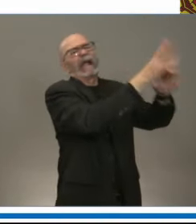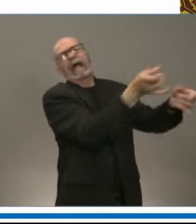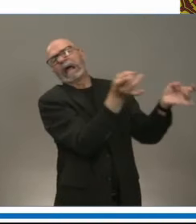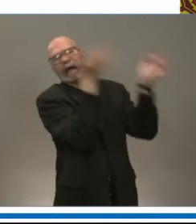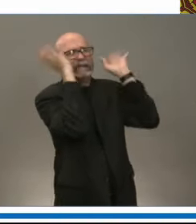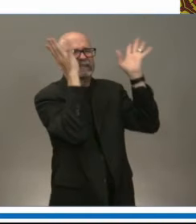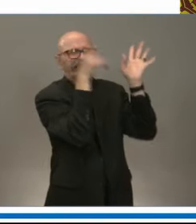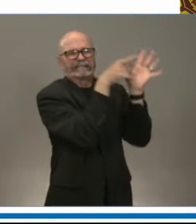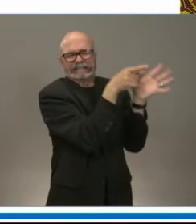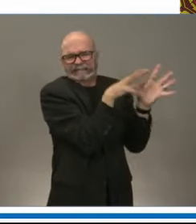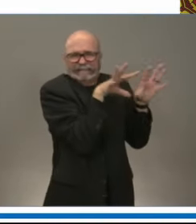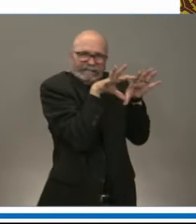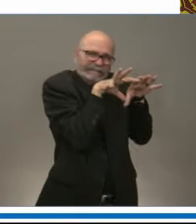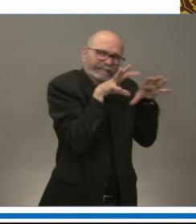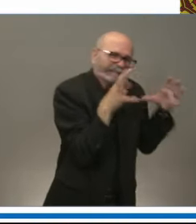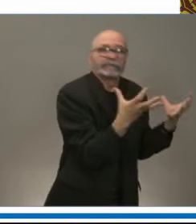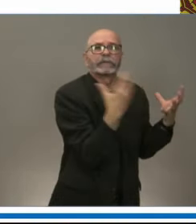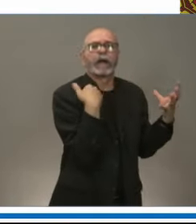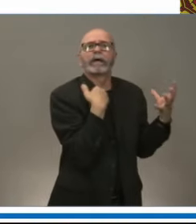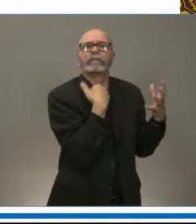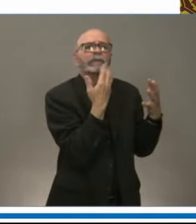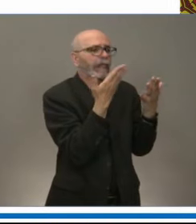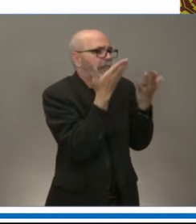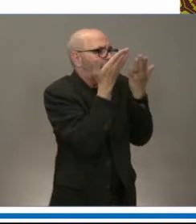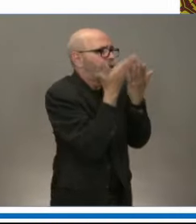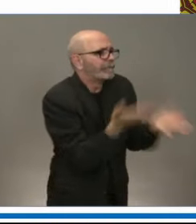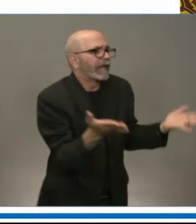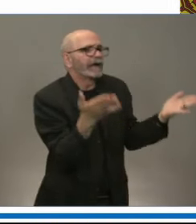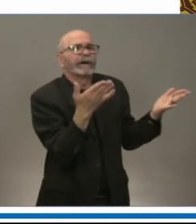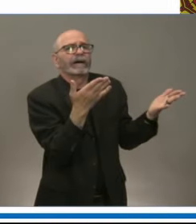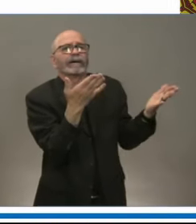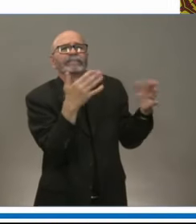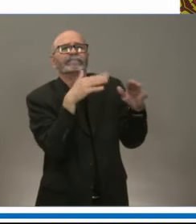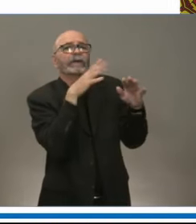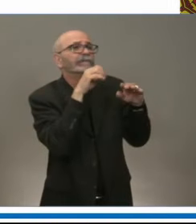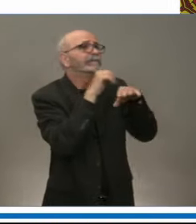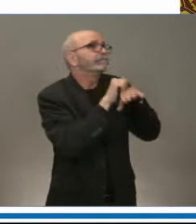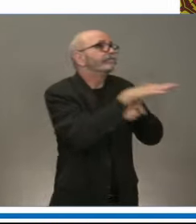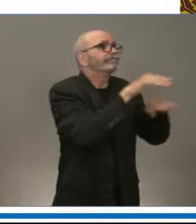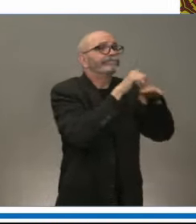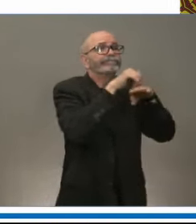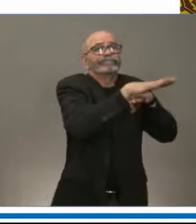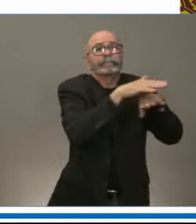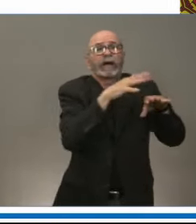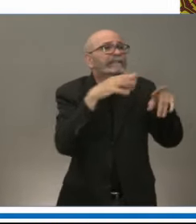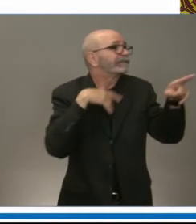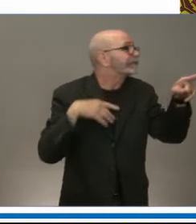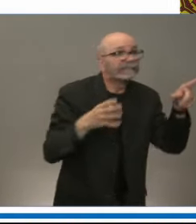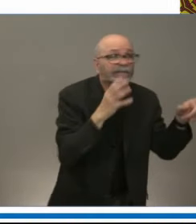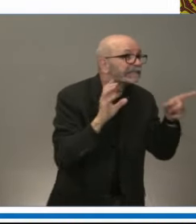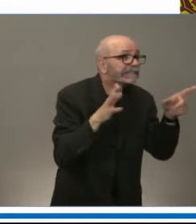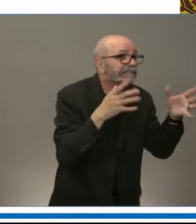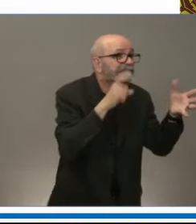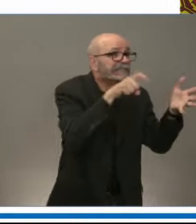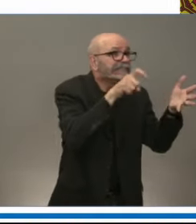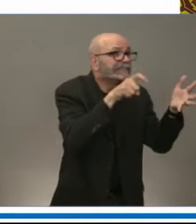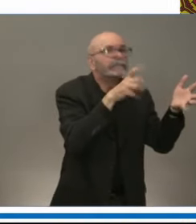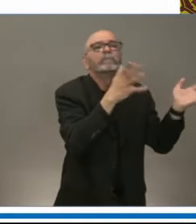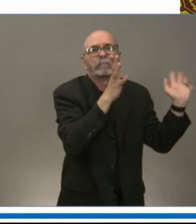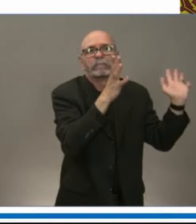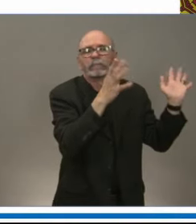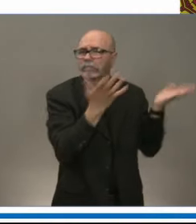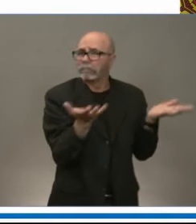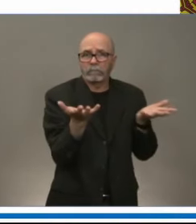equipment or supplies elsewhere in the country? If so, why? If not, why not? No, not to my knowledge at this